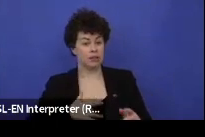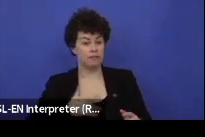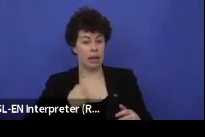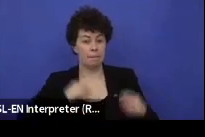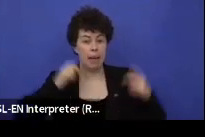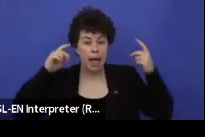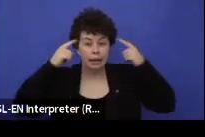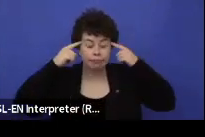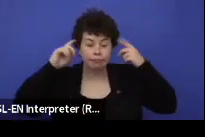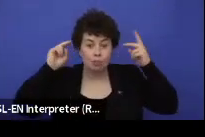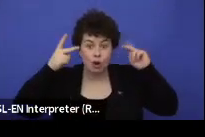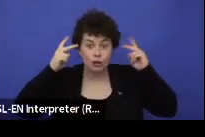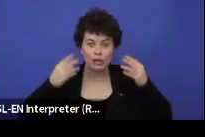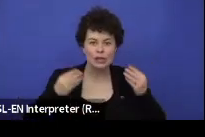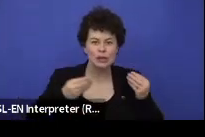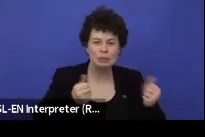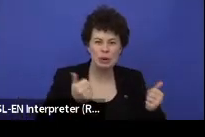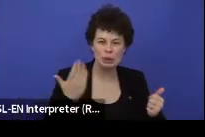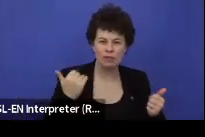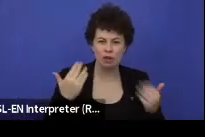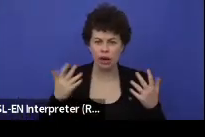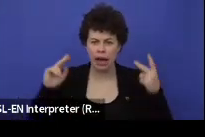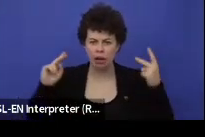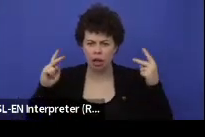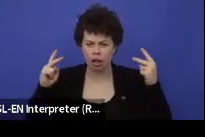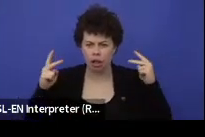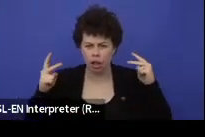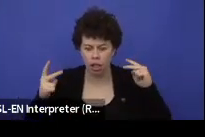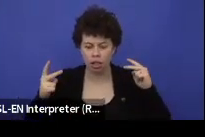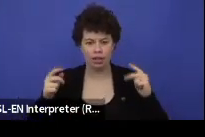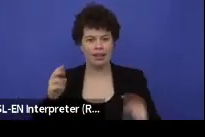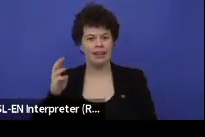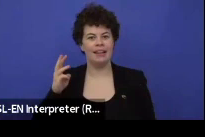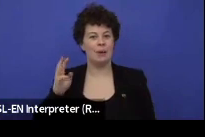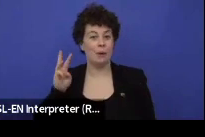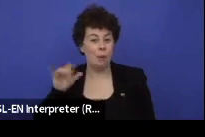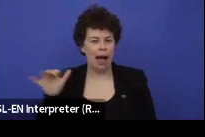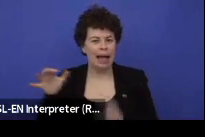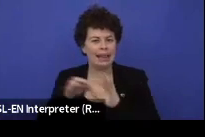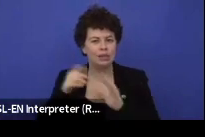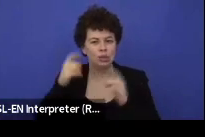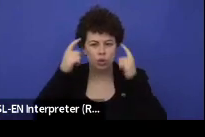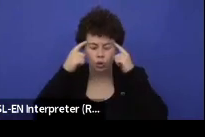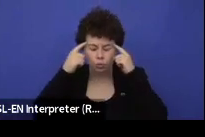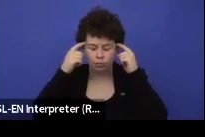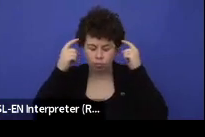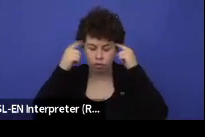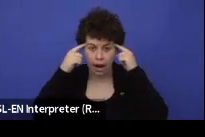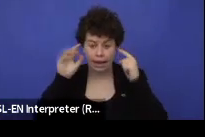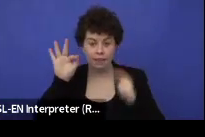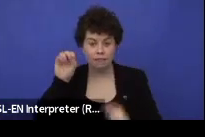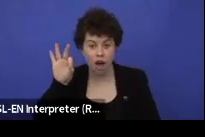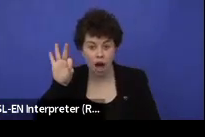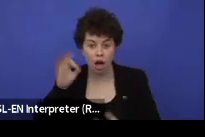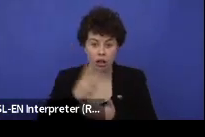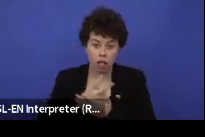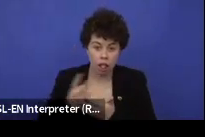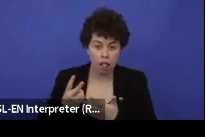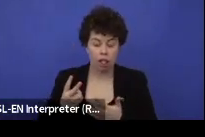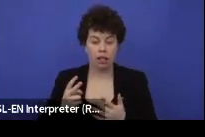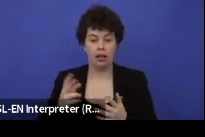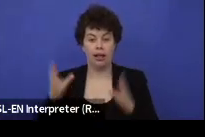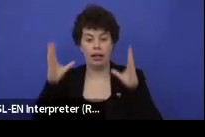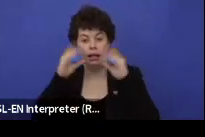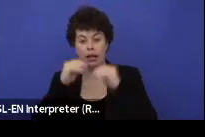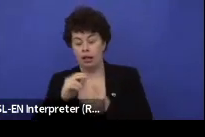isn't as slick as it was. And again, that's connected to the brain fog and the tiredness and the lack of sleep for